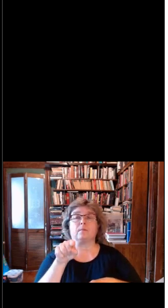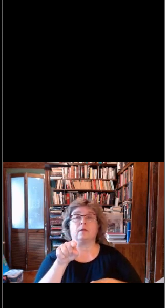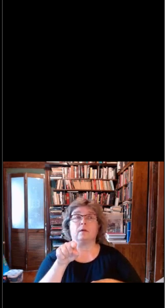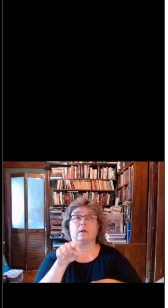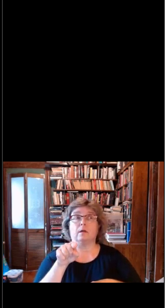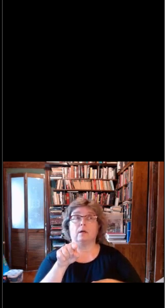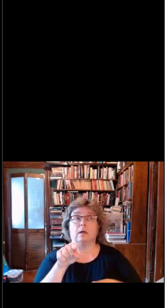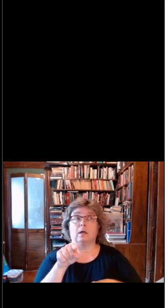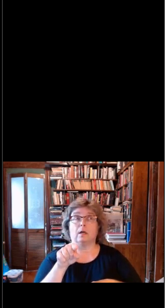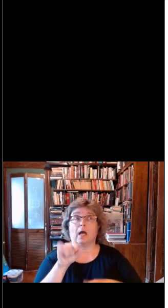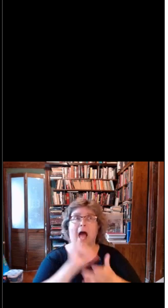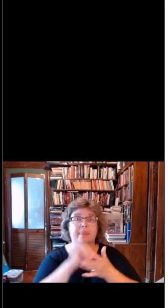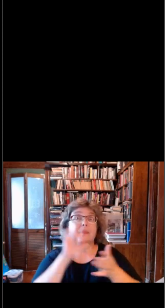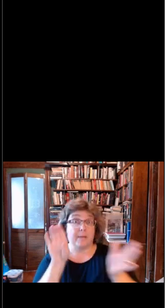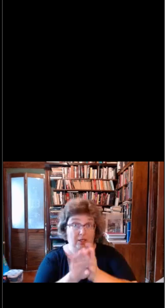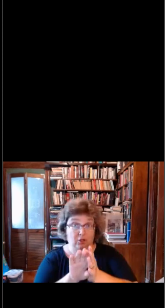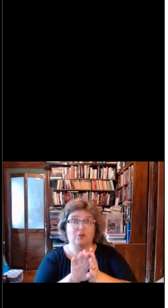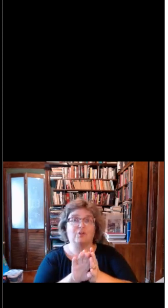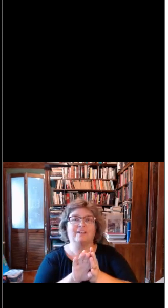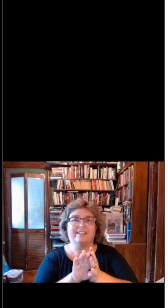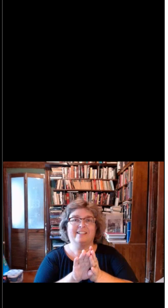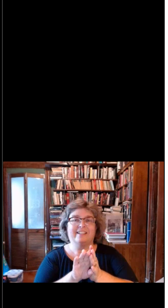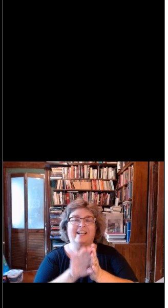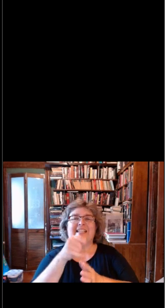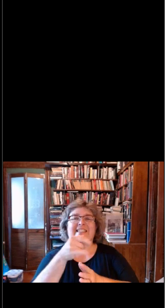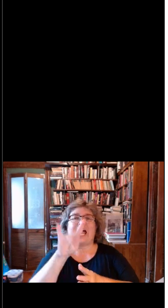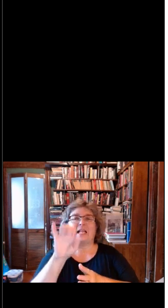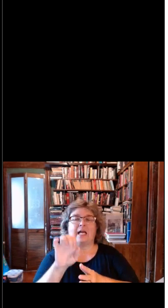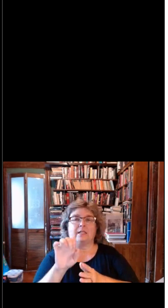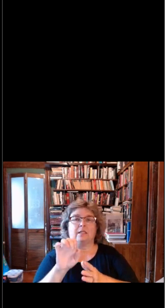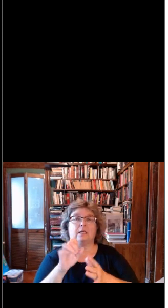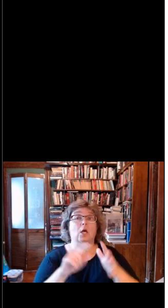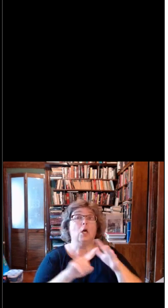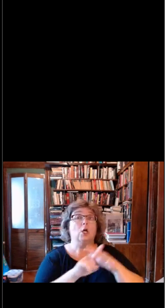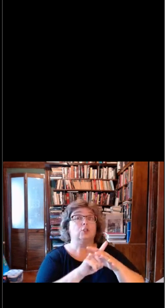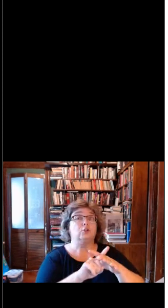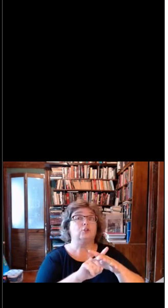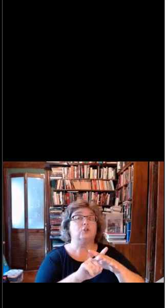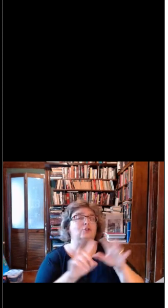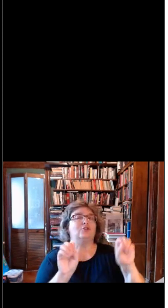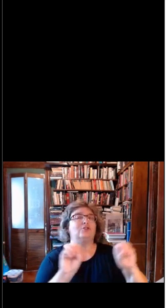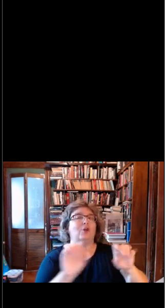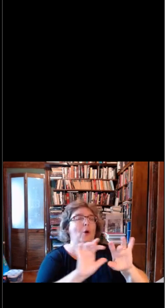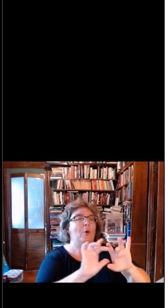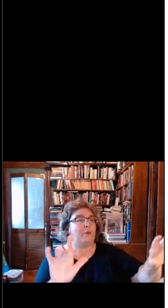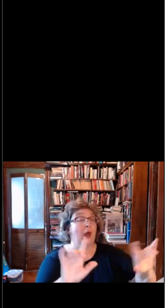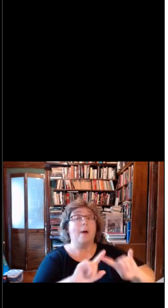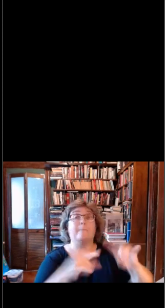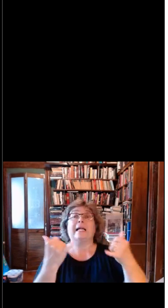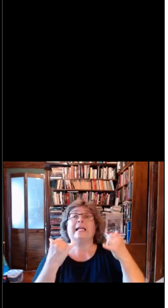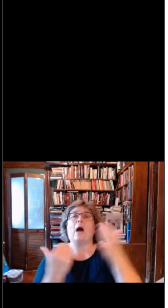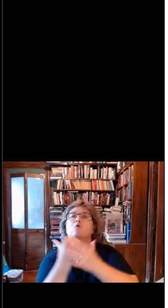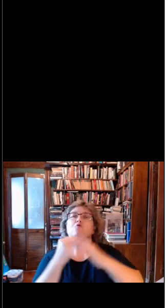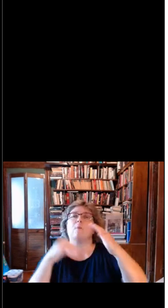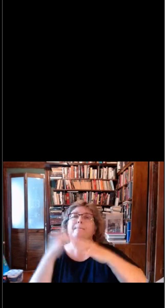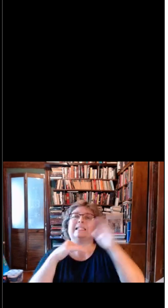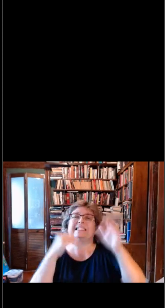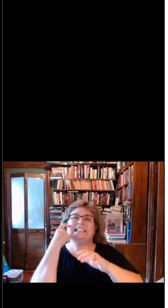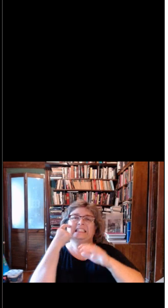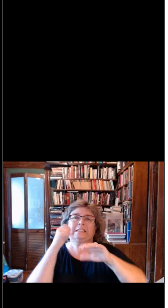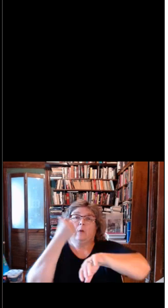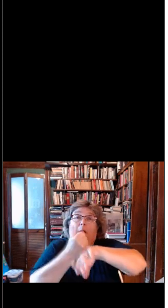on the satellite picture, there's nothing on the site, but now there's a brand new housing complex there, and yet